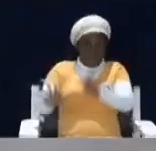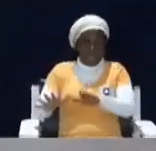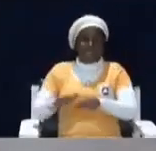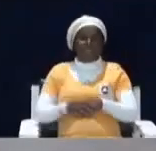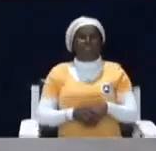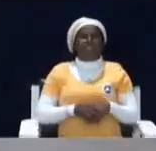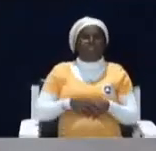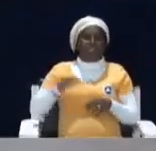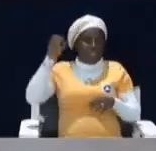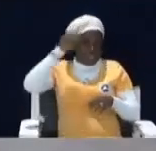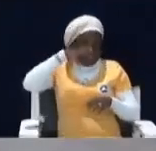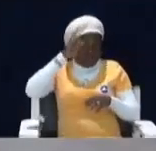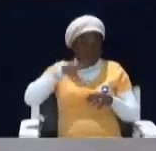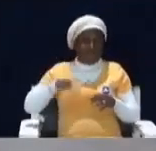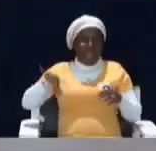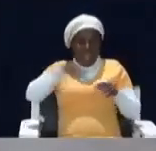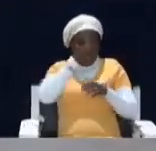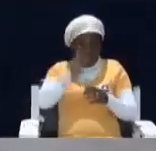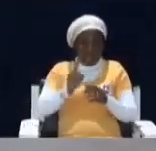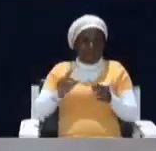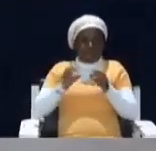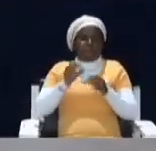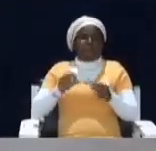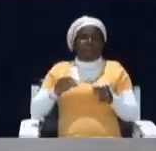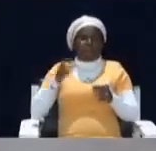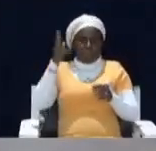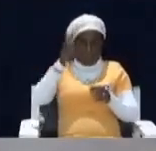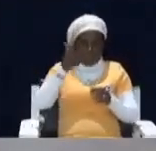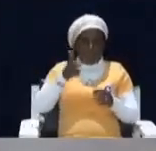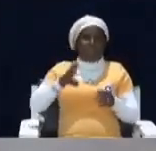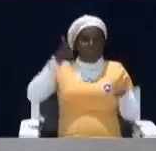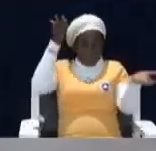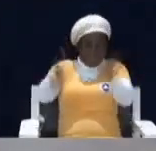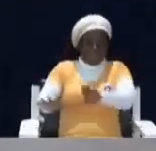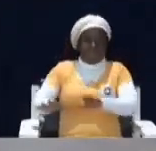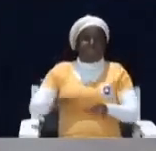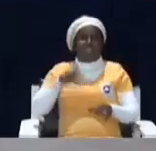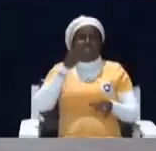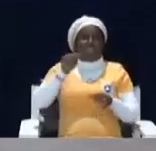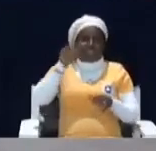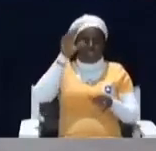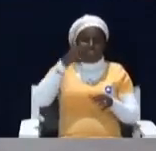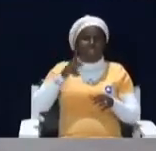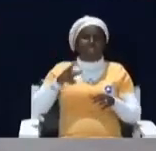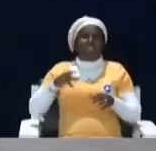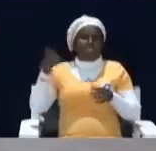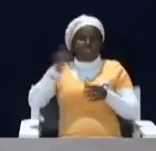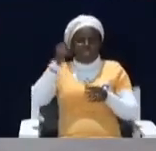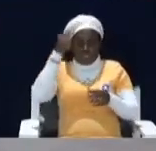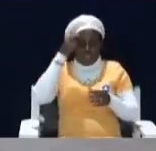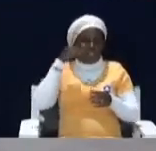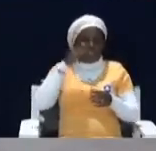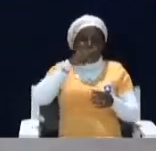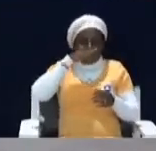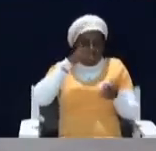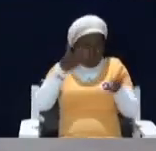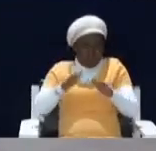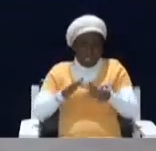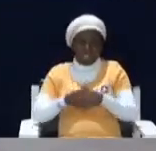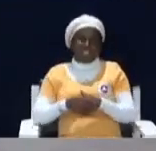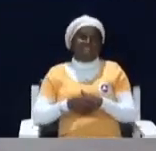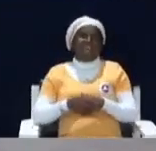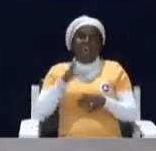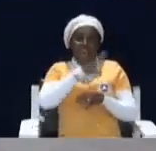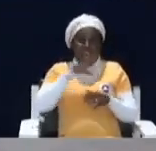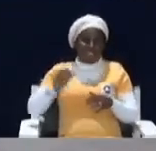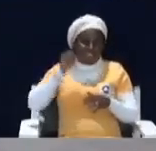thought it was a child's play. The third one, they appointed, he died. They thought it was a child's play. When